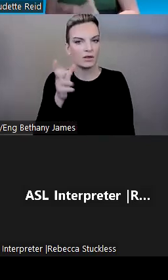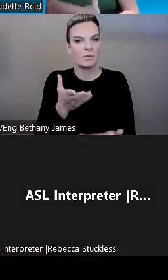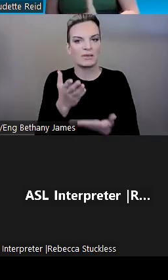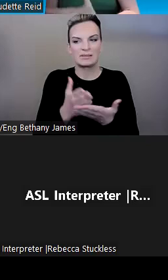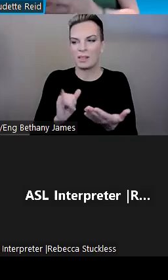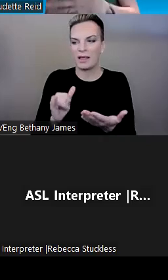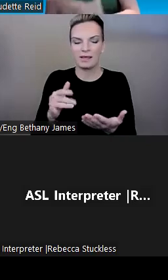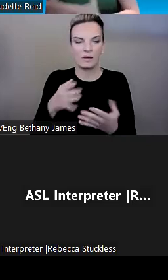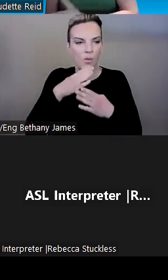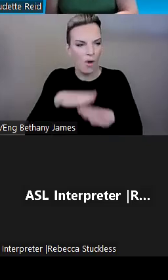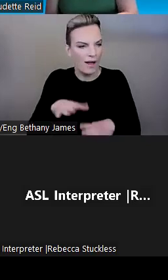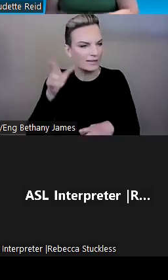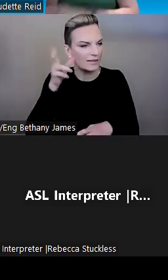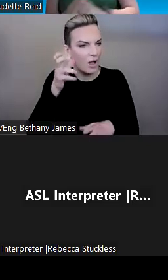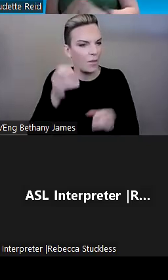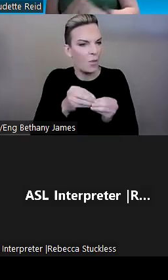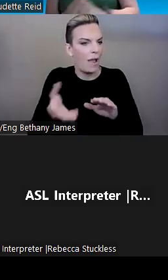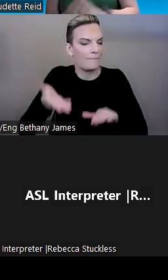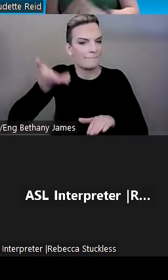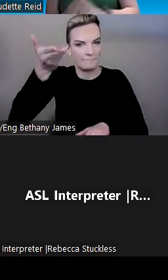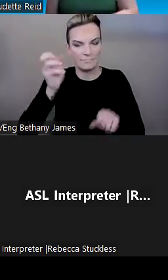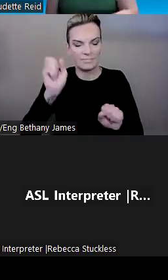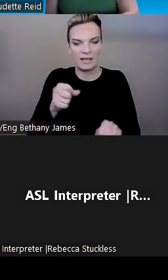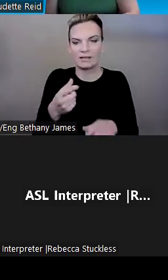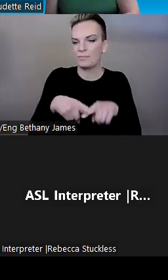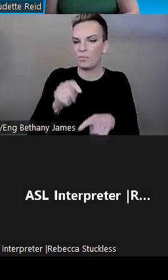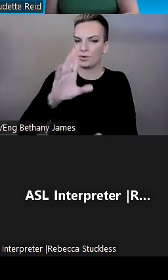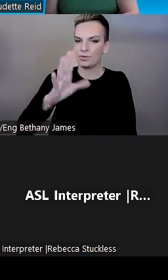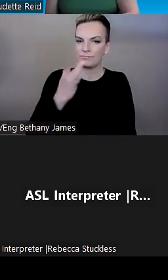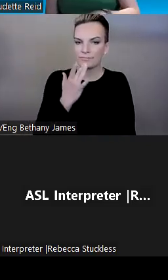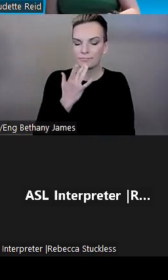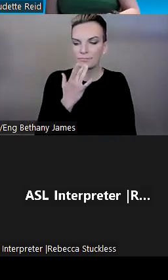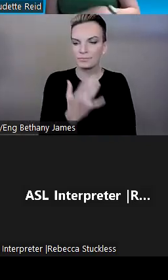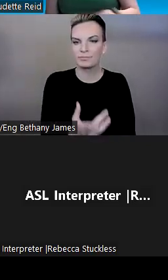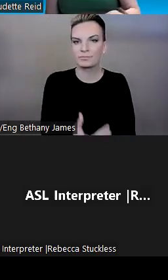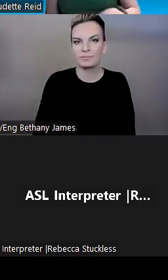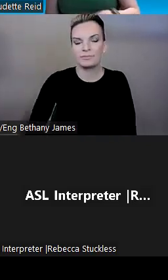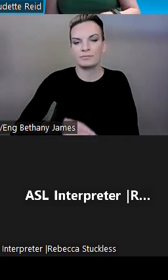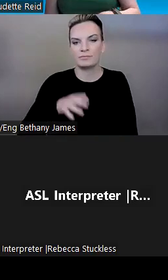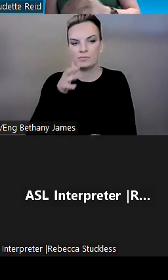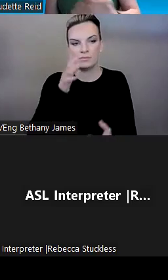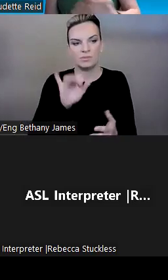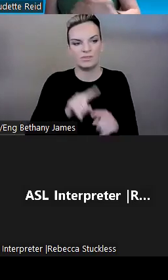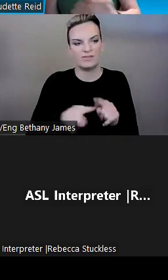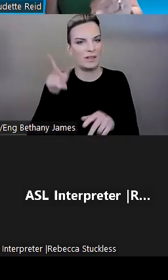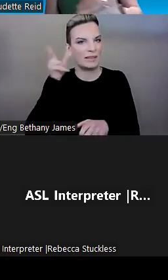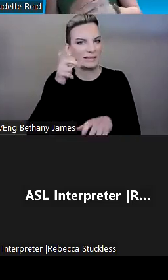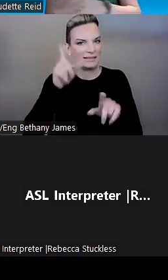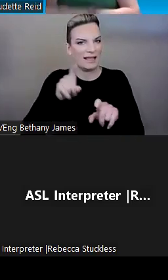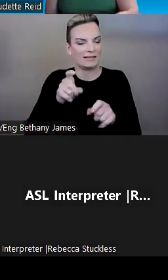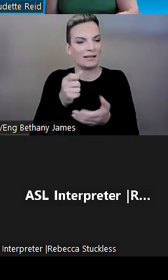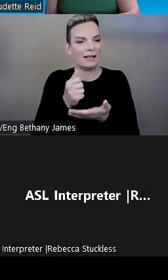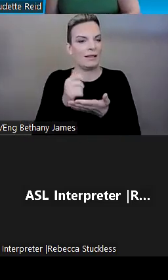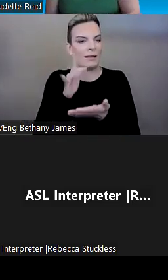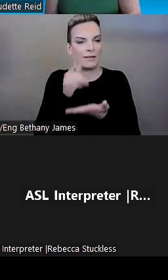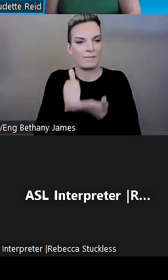sounds and adjusts certain frequencies based on your preferences. And you go through a series of listening tests to help you set it